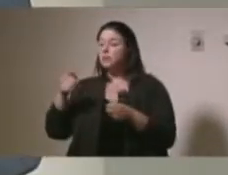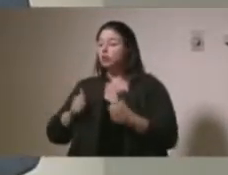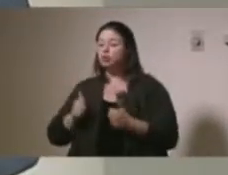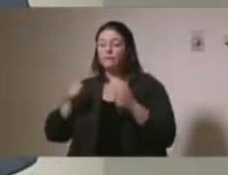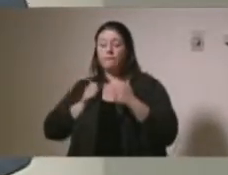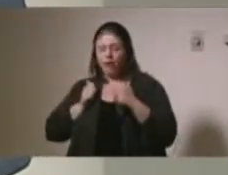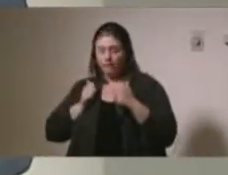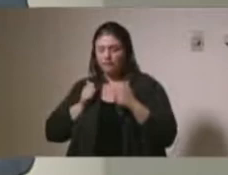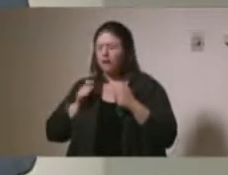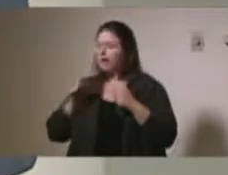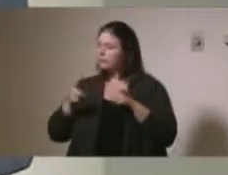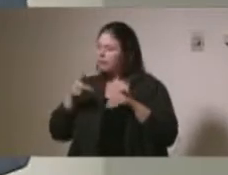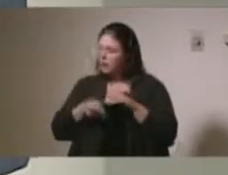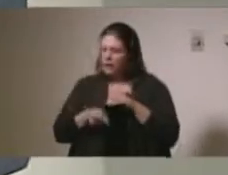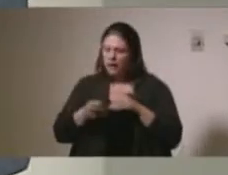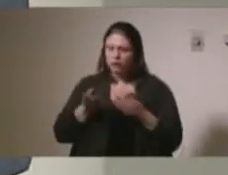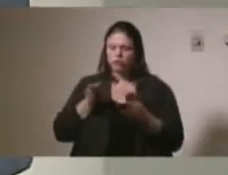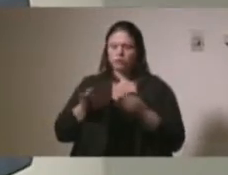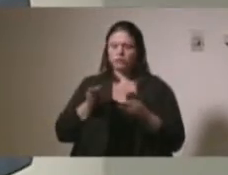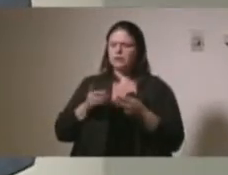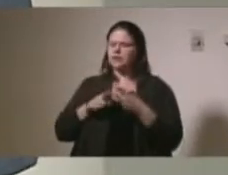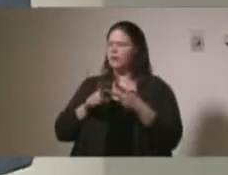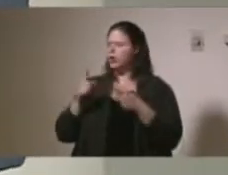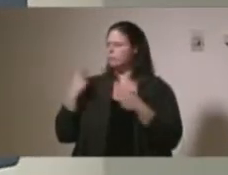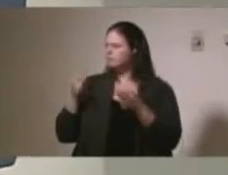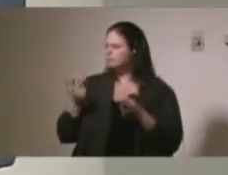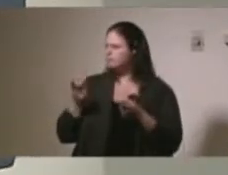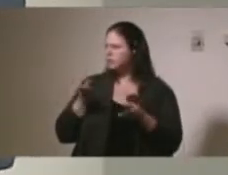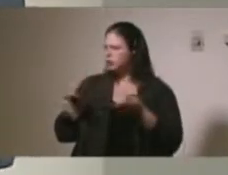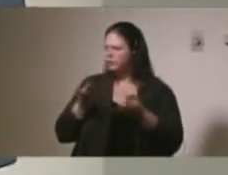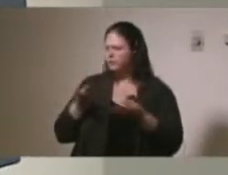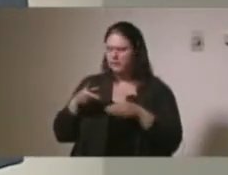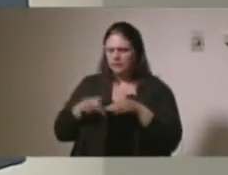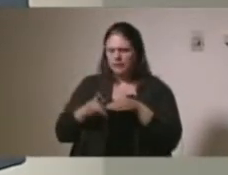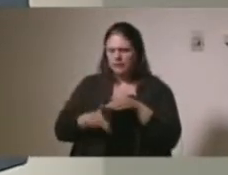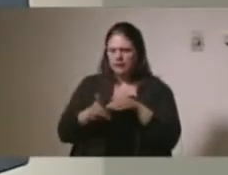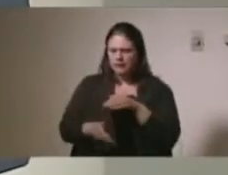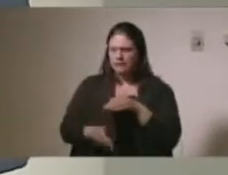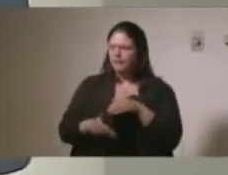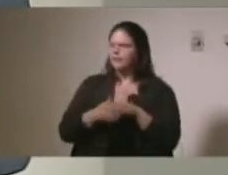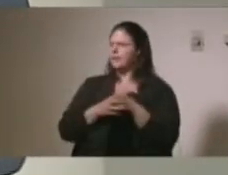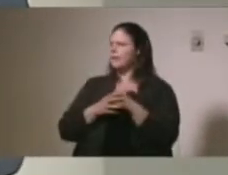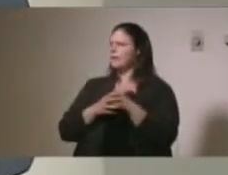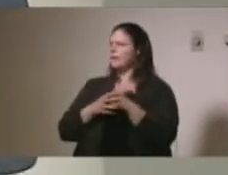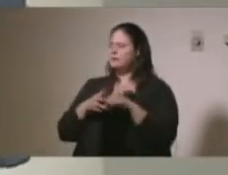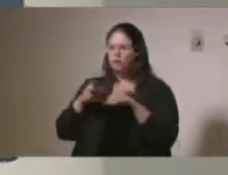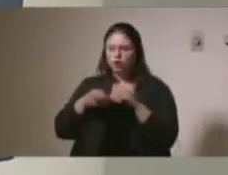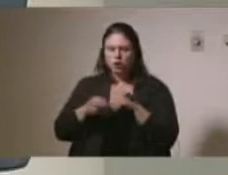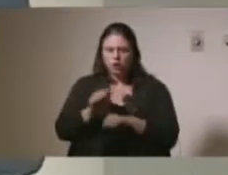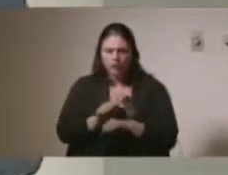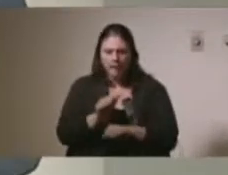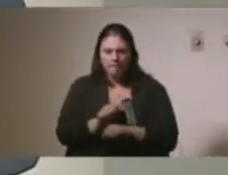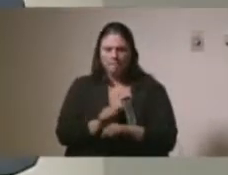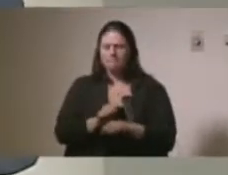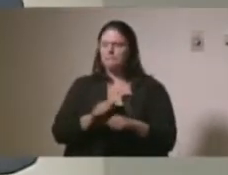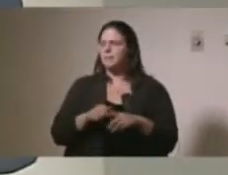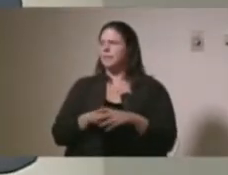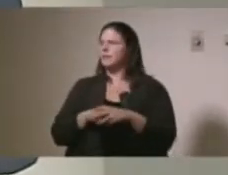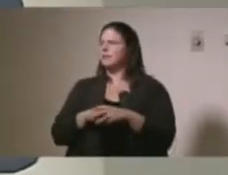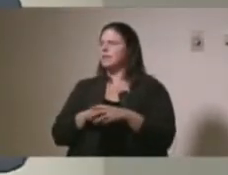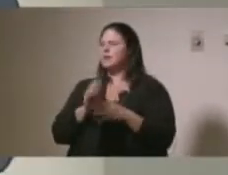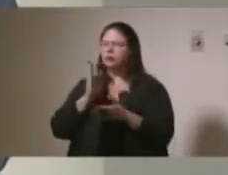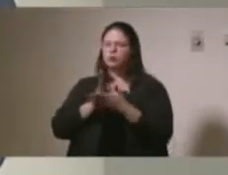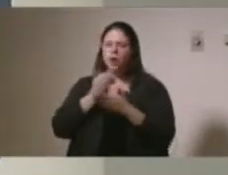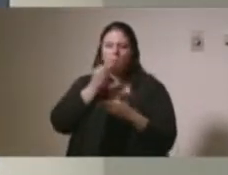cutting services, cutting their traditional services, also cutting manpower, cutting home delivery,